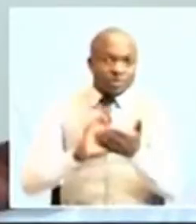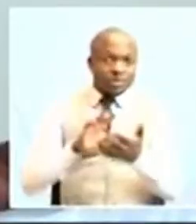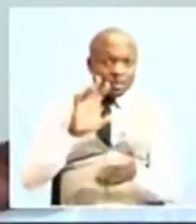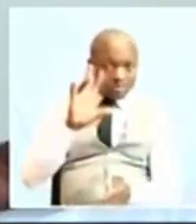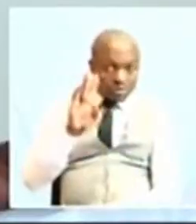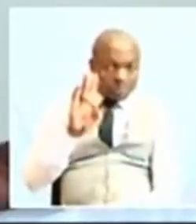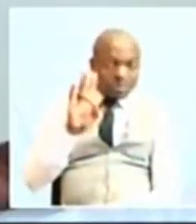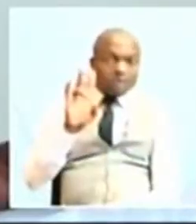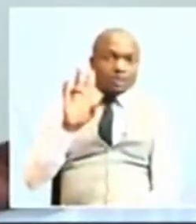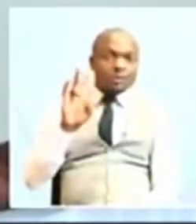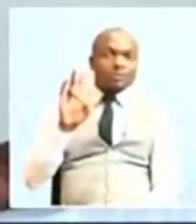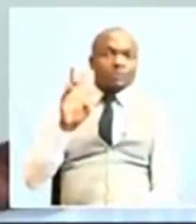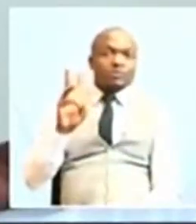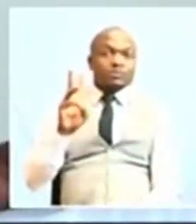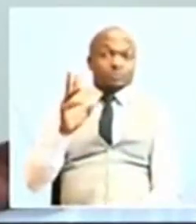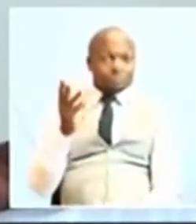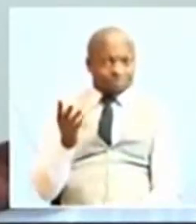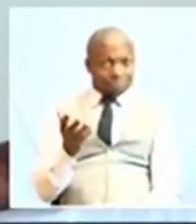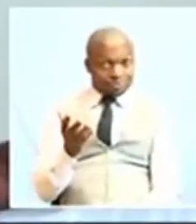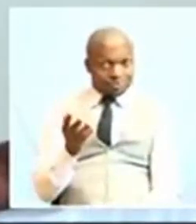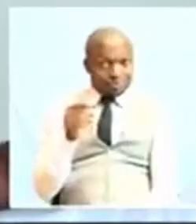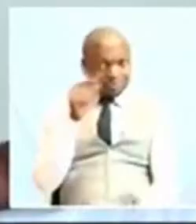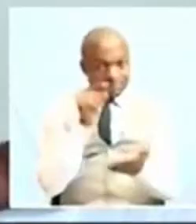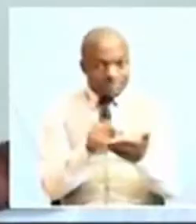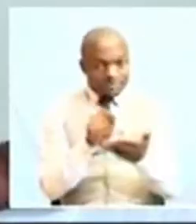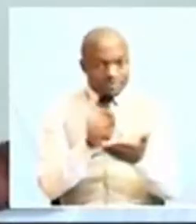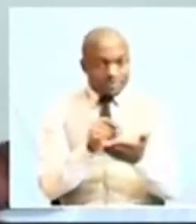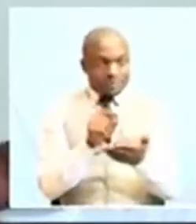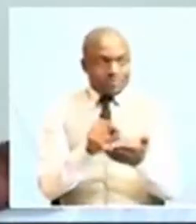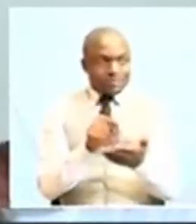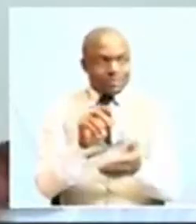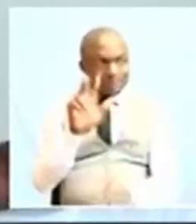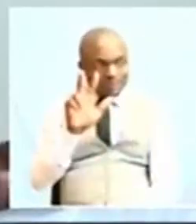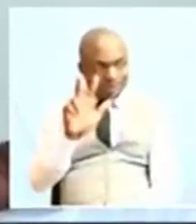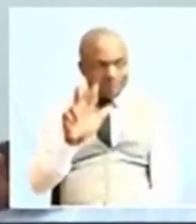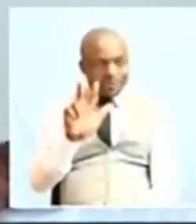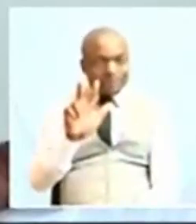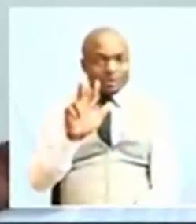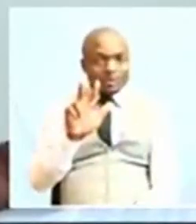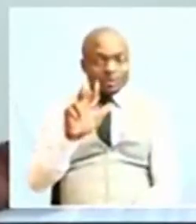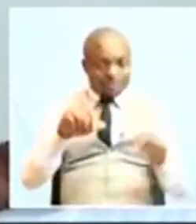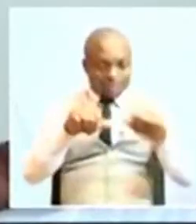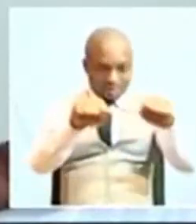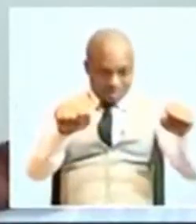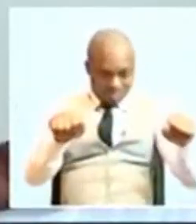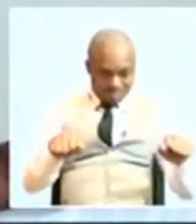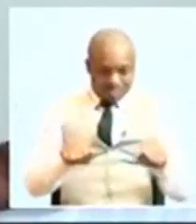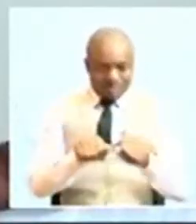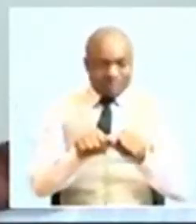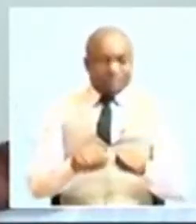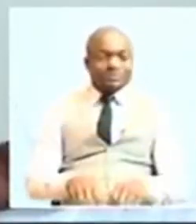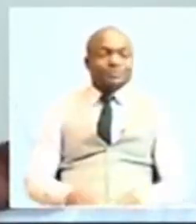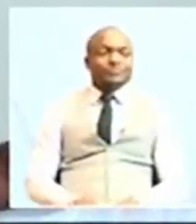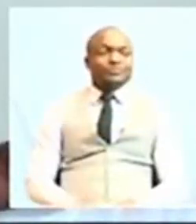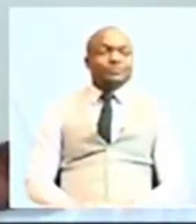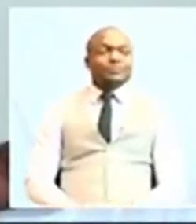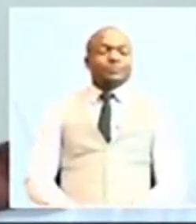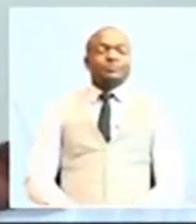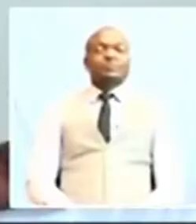457,776. Correct? This was for these 3 words.